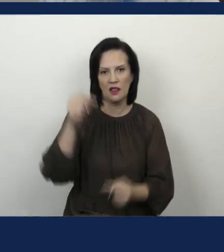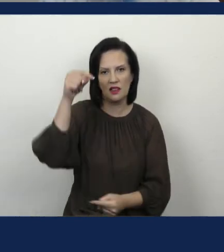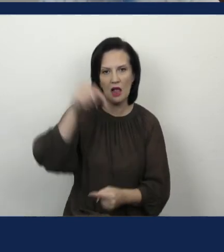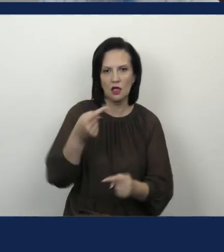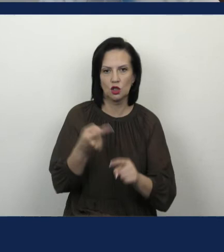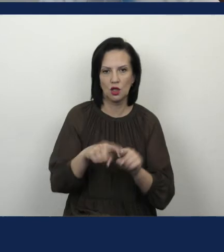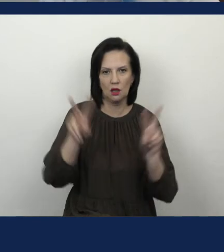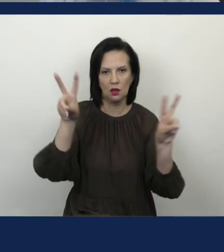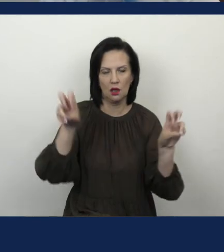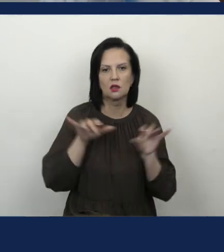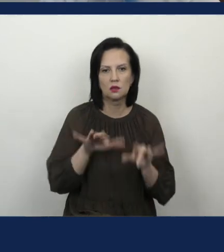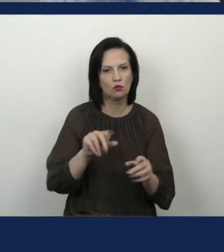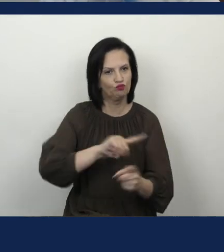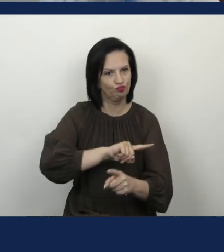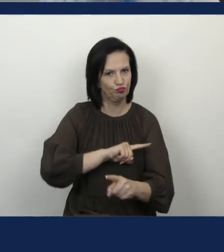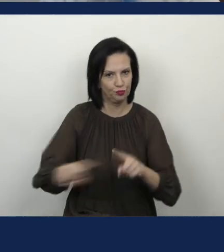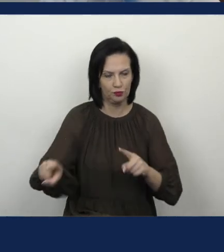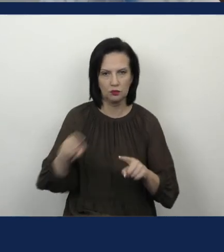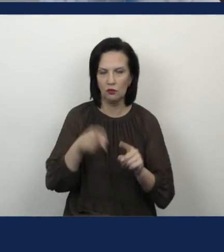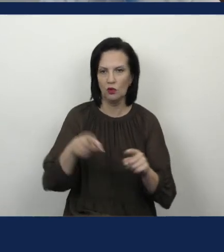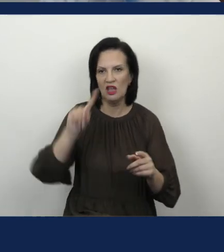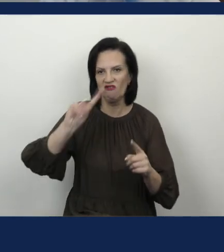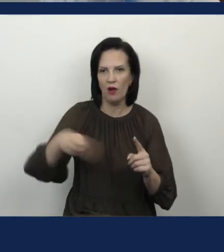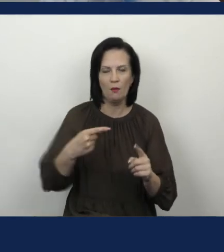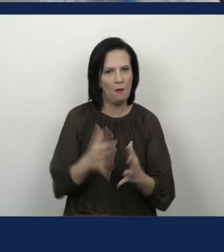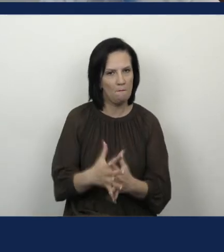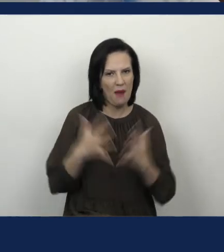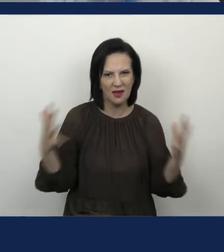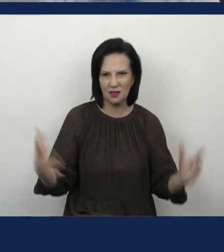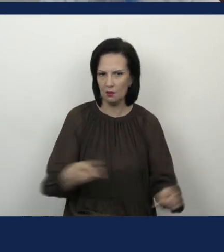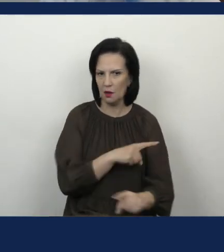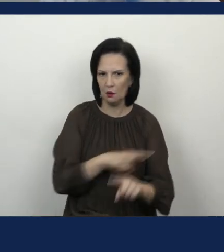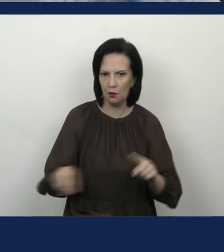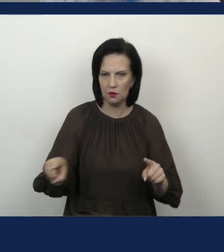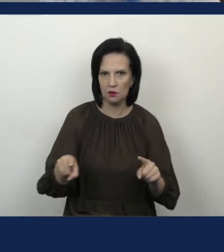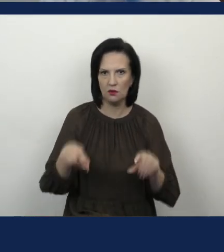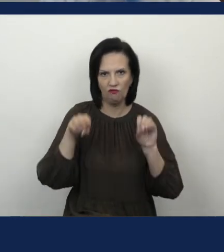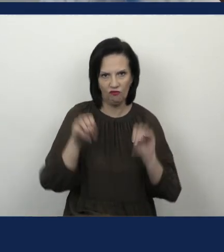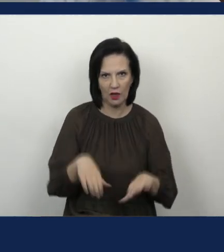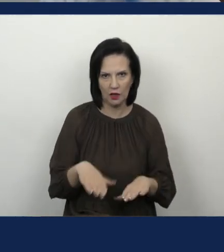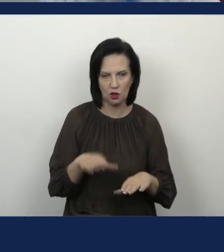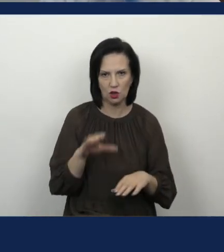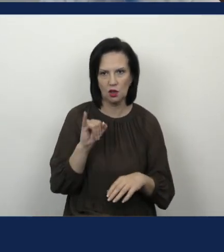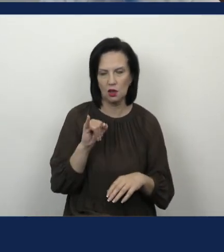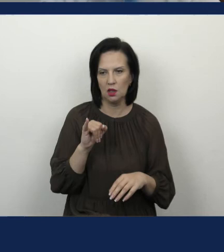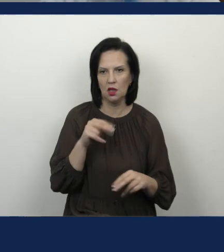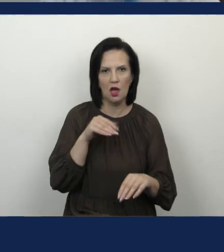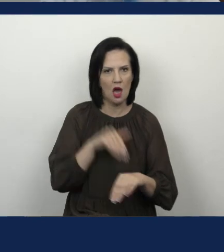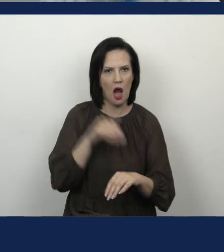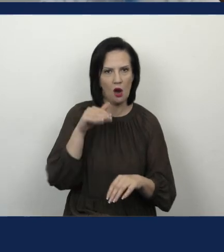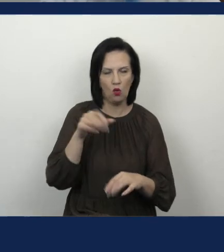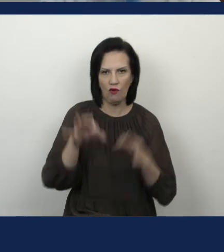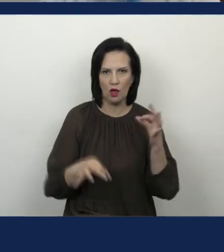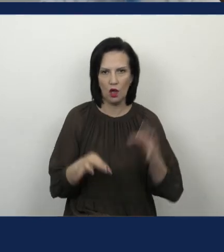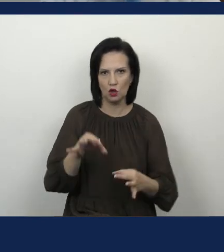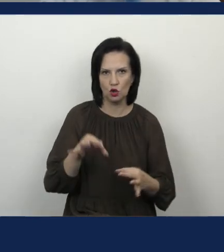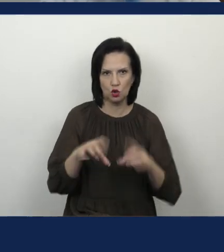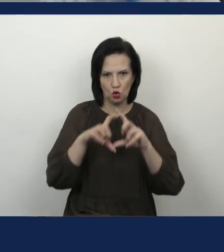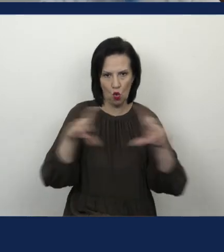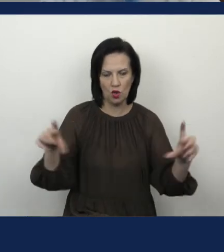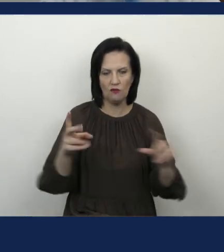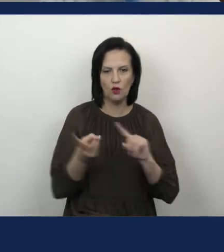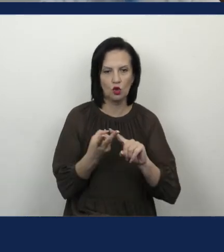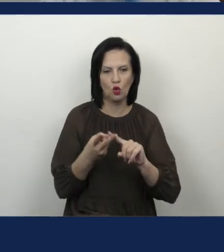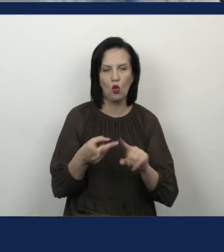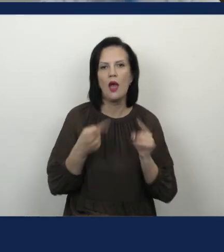the fact that this category of cases is within the urgent category of cases where a quick response of the courts